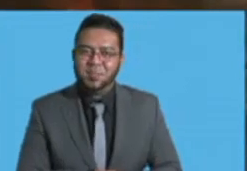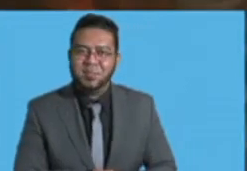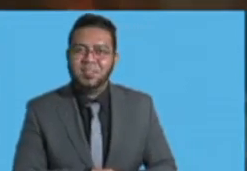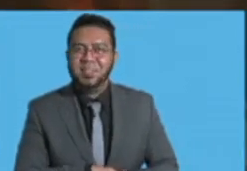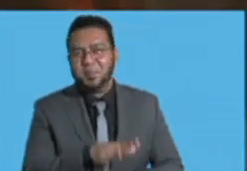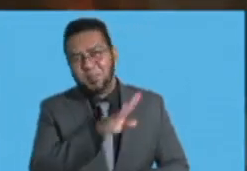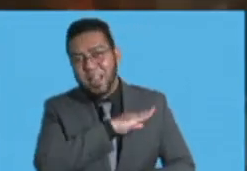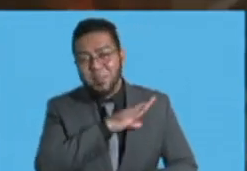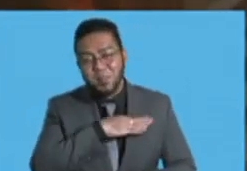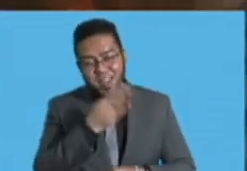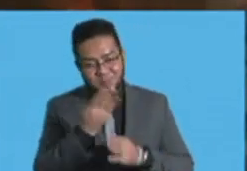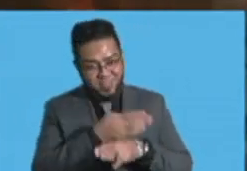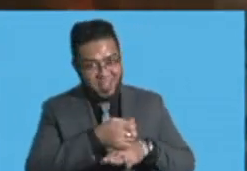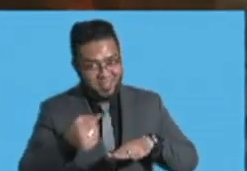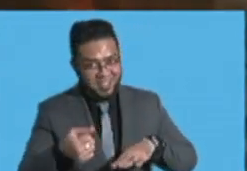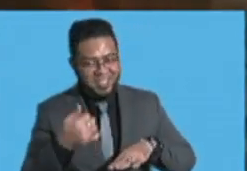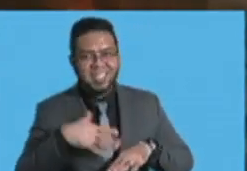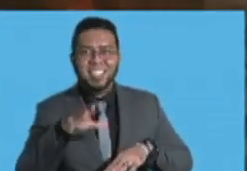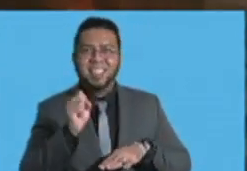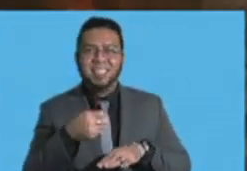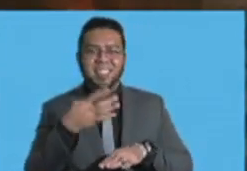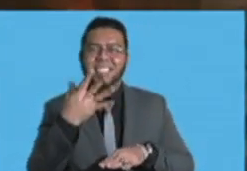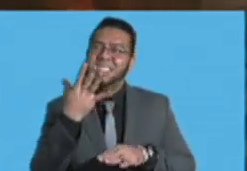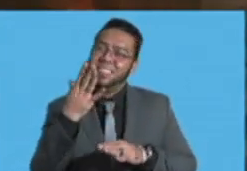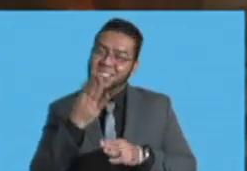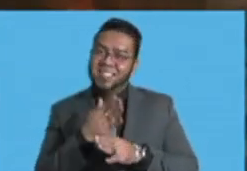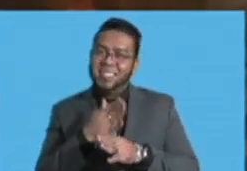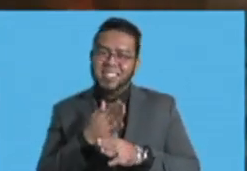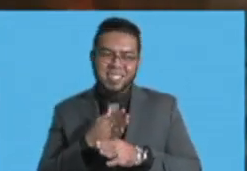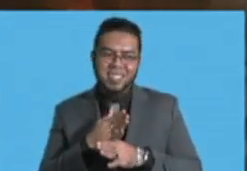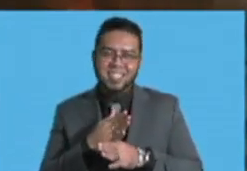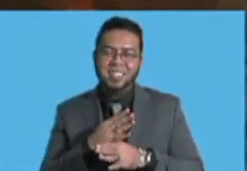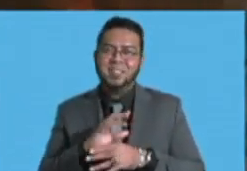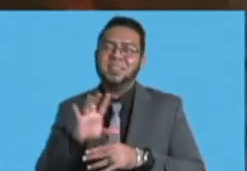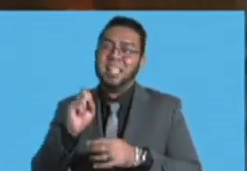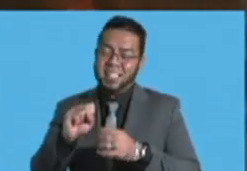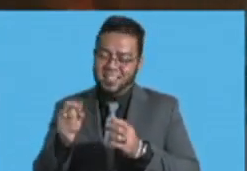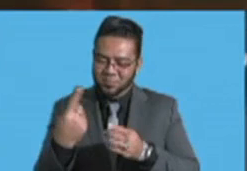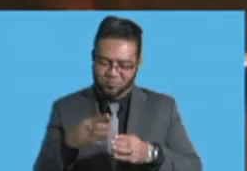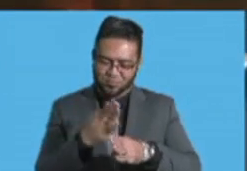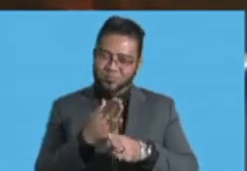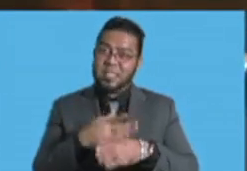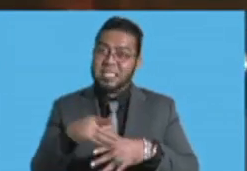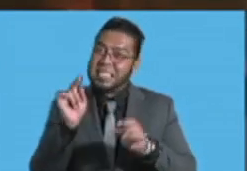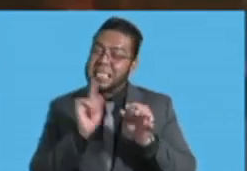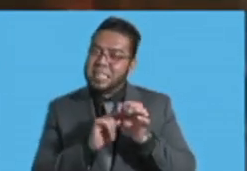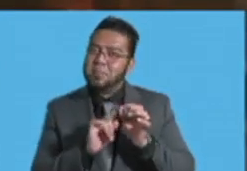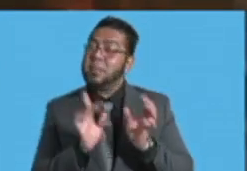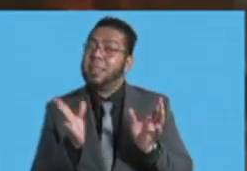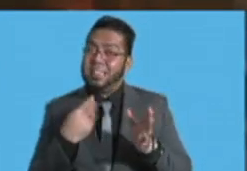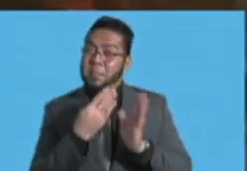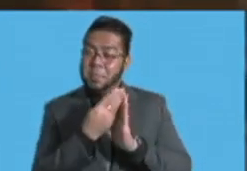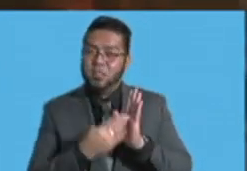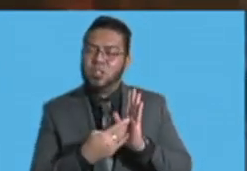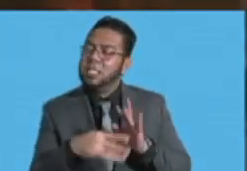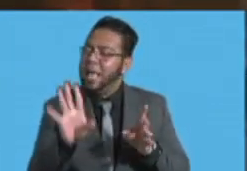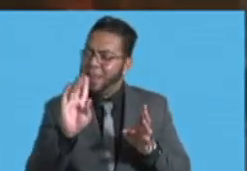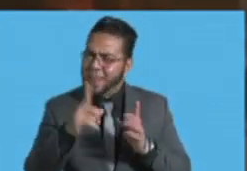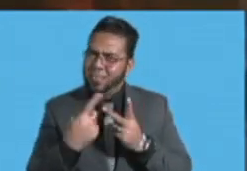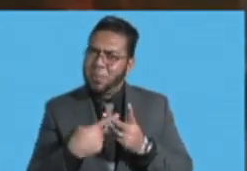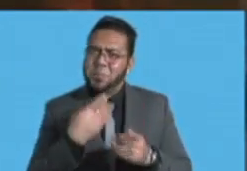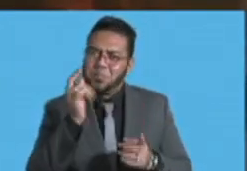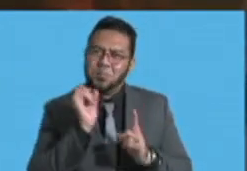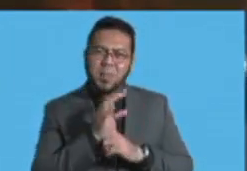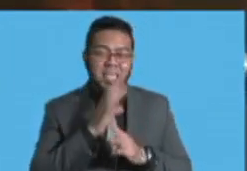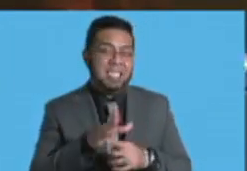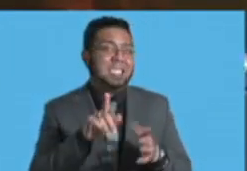has steadily worked at targeted and achievable progress in key areas. This budget is another key step